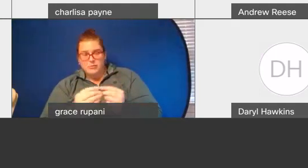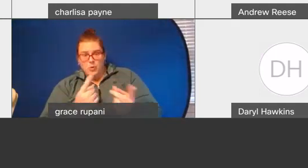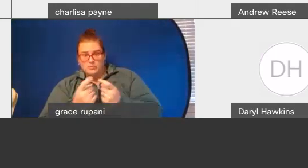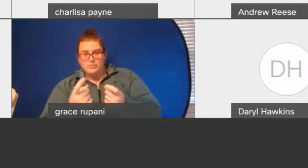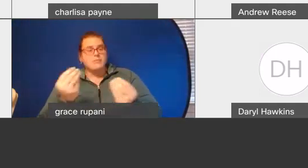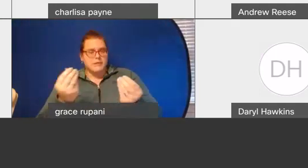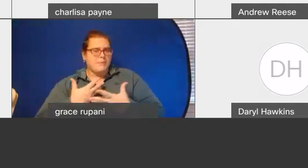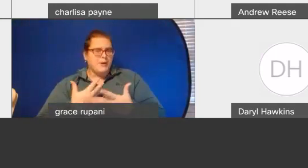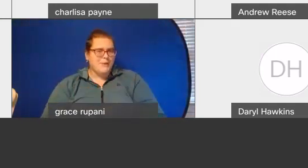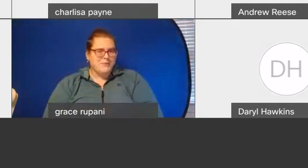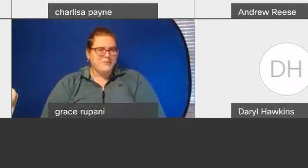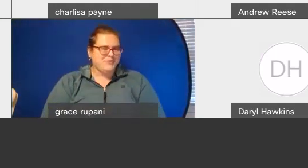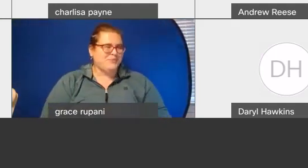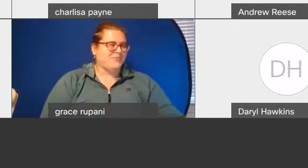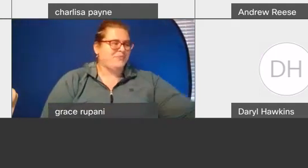know.